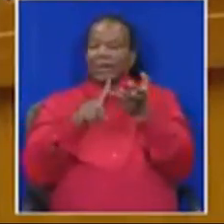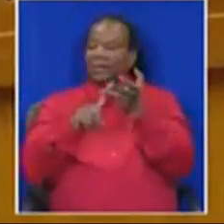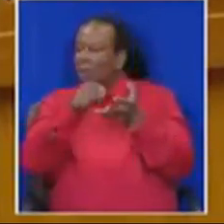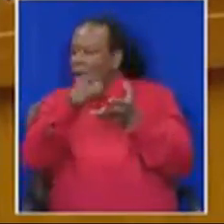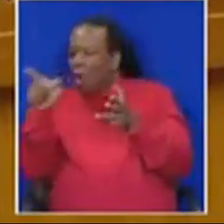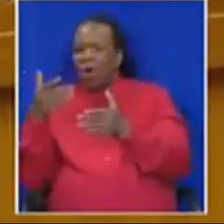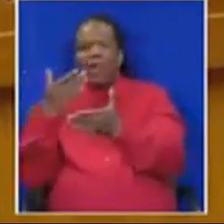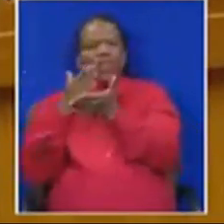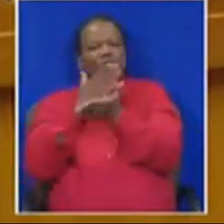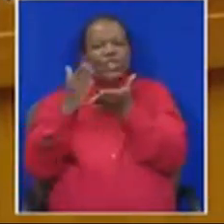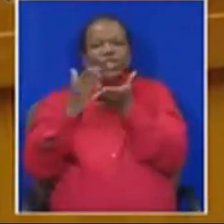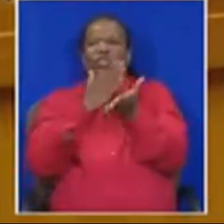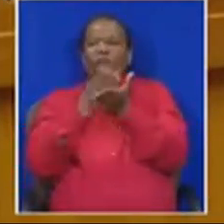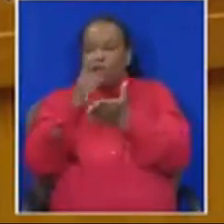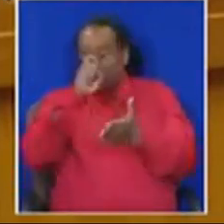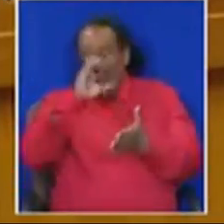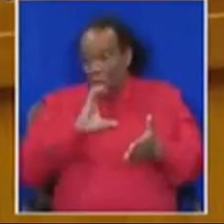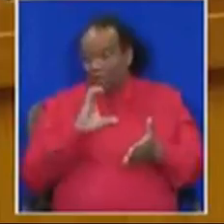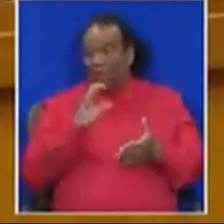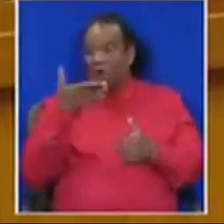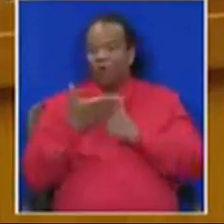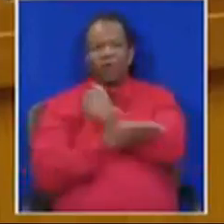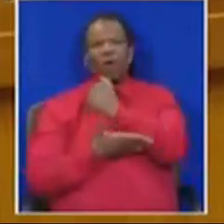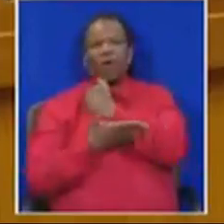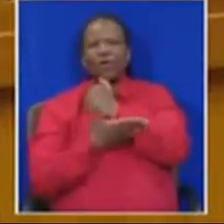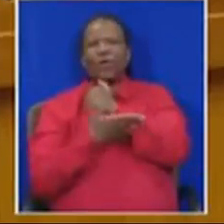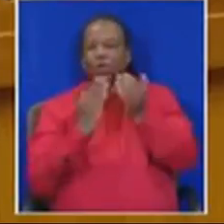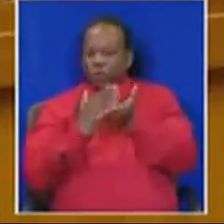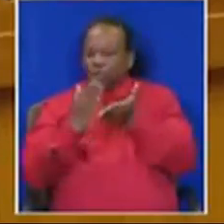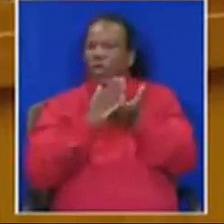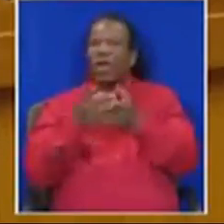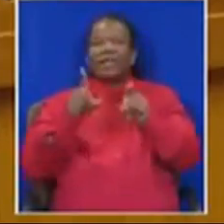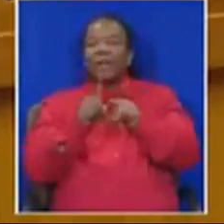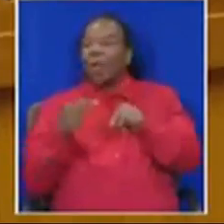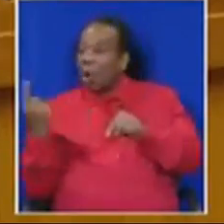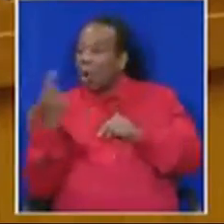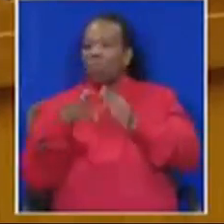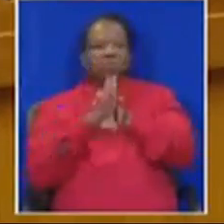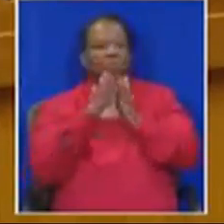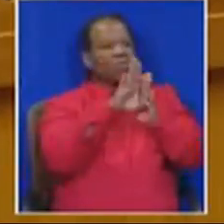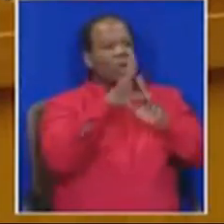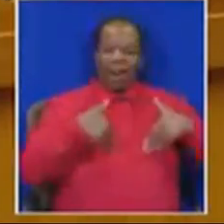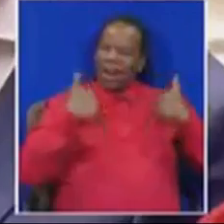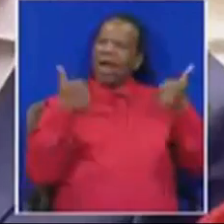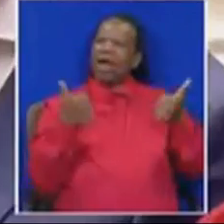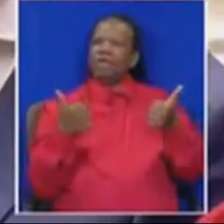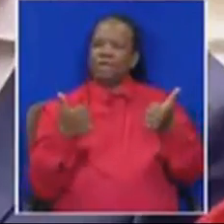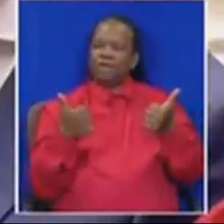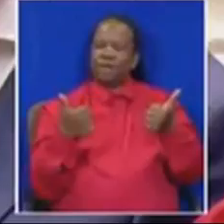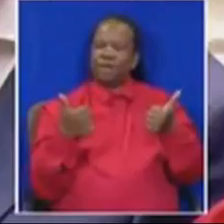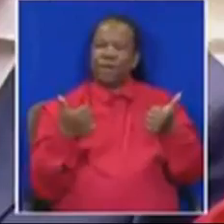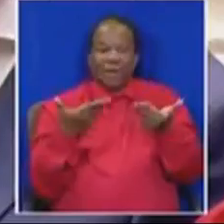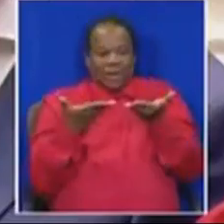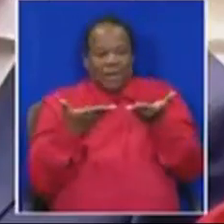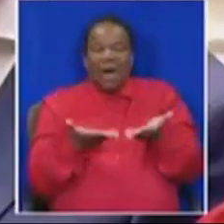wealth of our land and have a better life. We are building a country